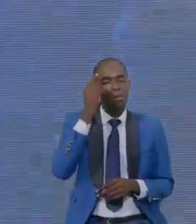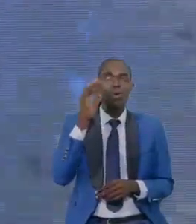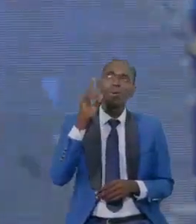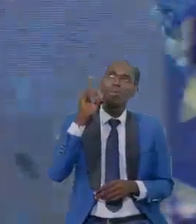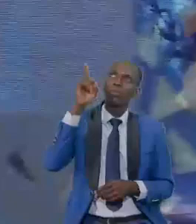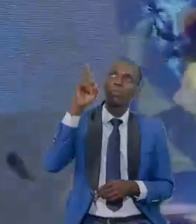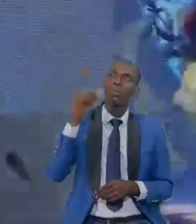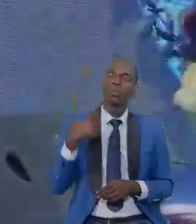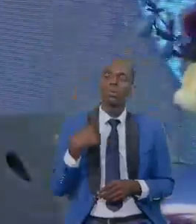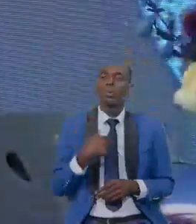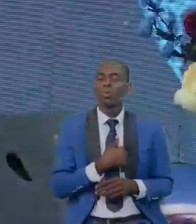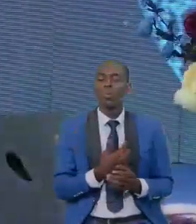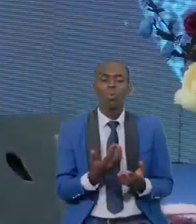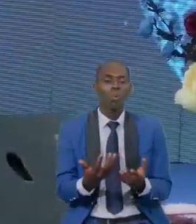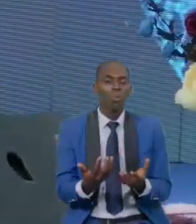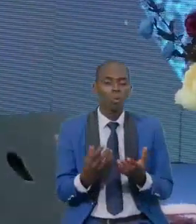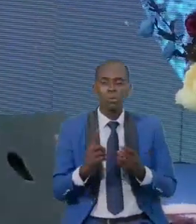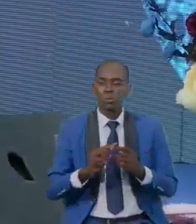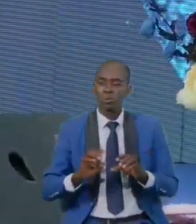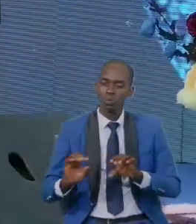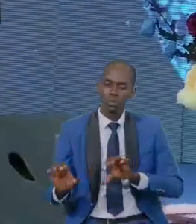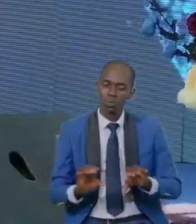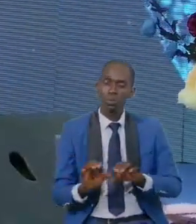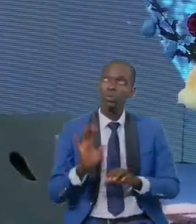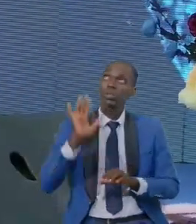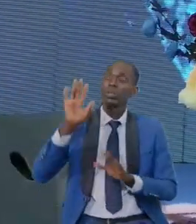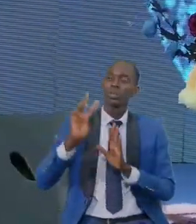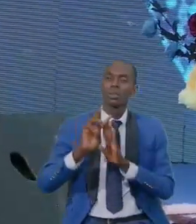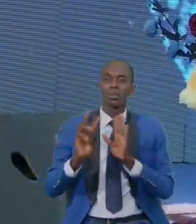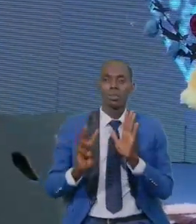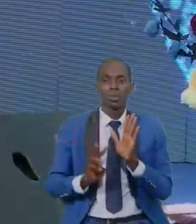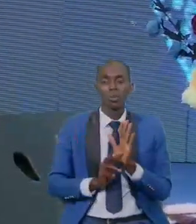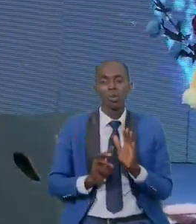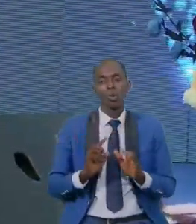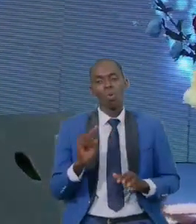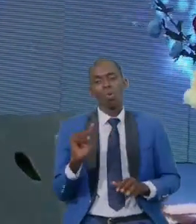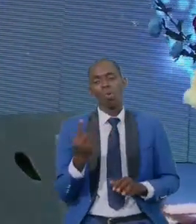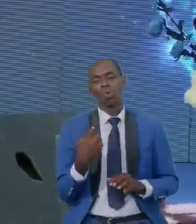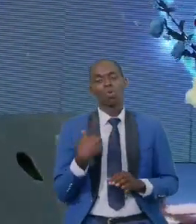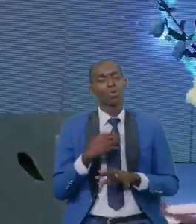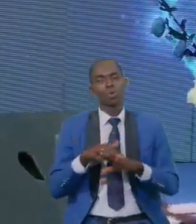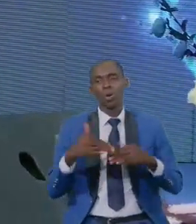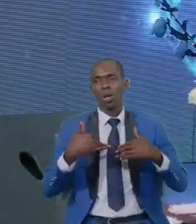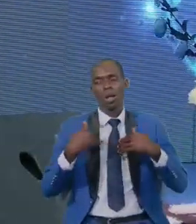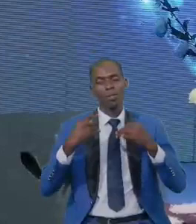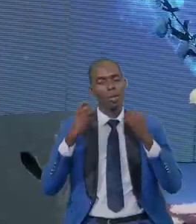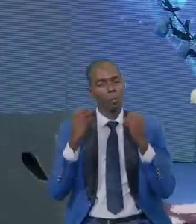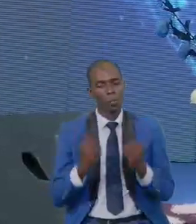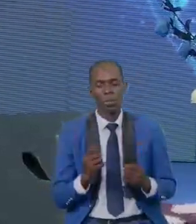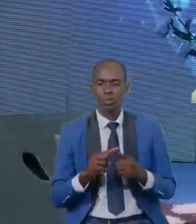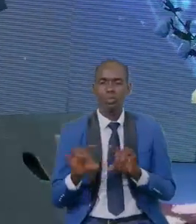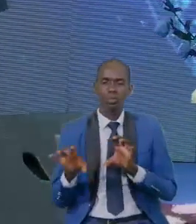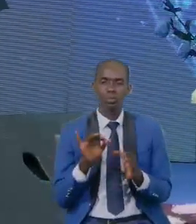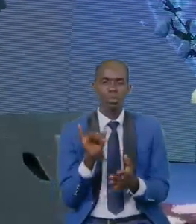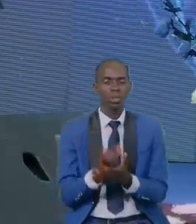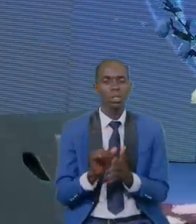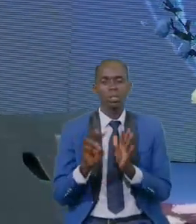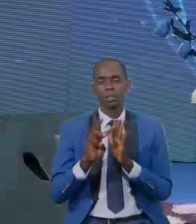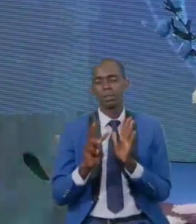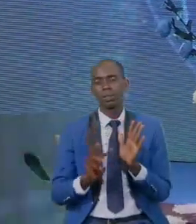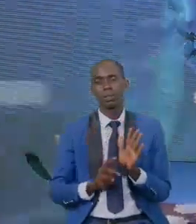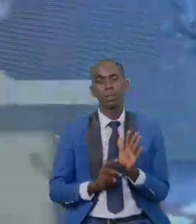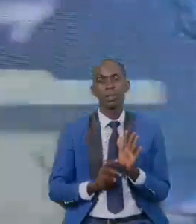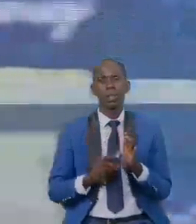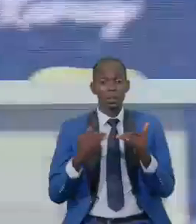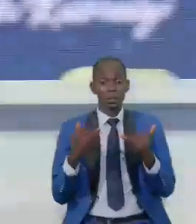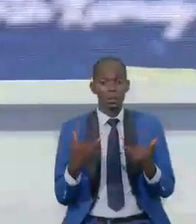want to do his will. Only we didn't have the power to do that will. Now we